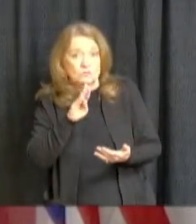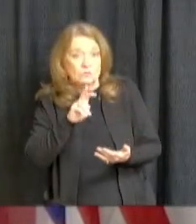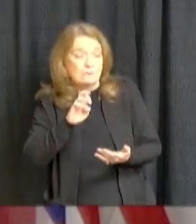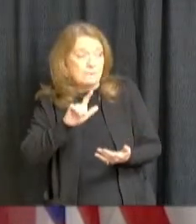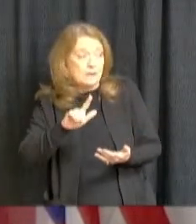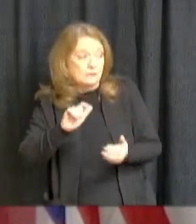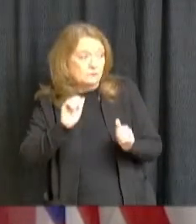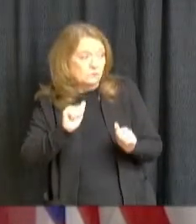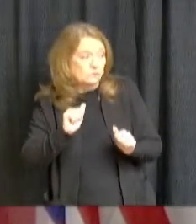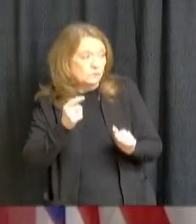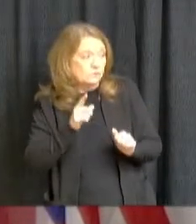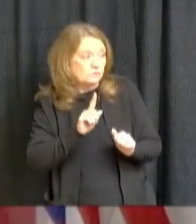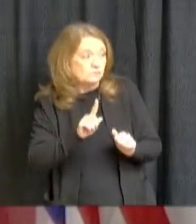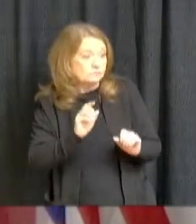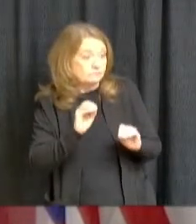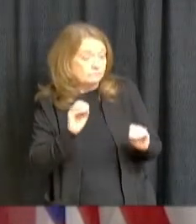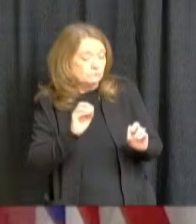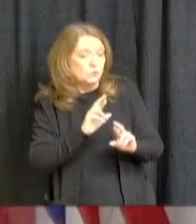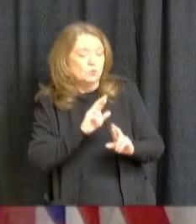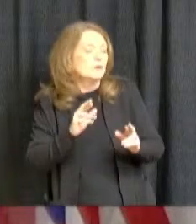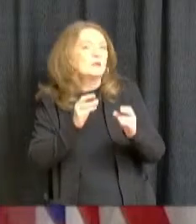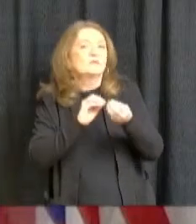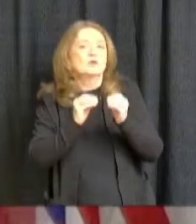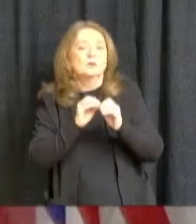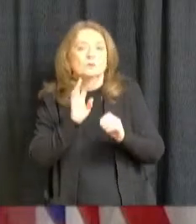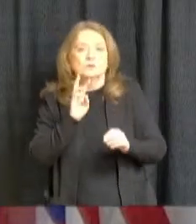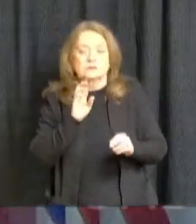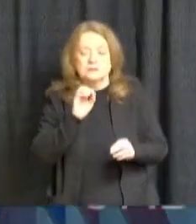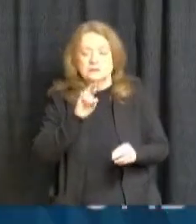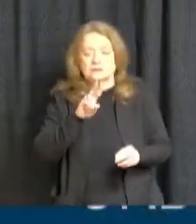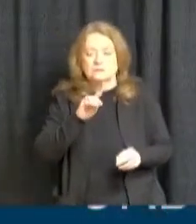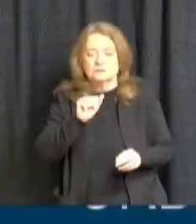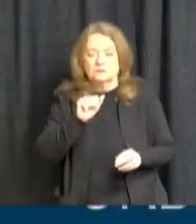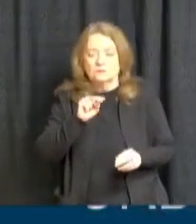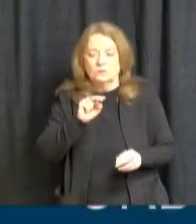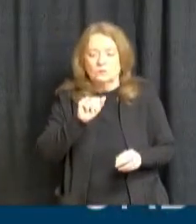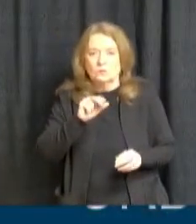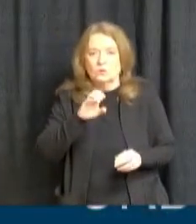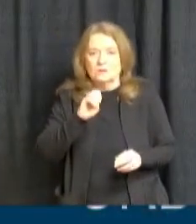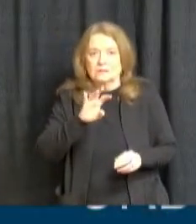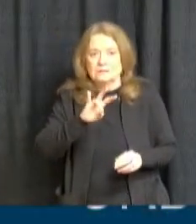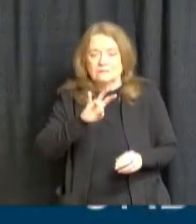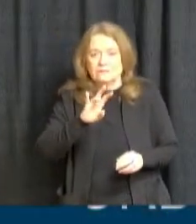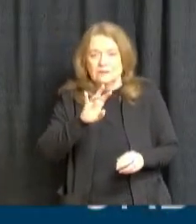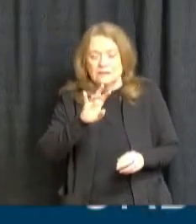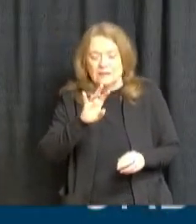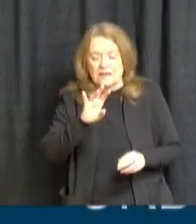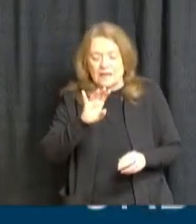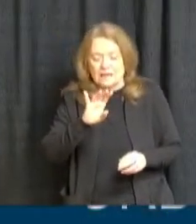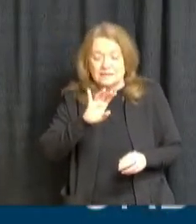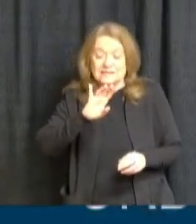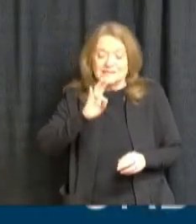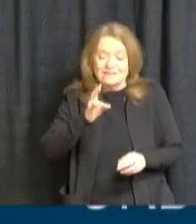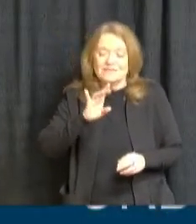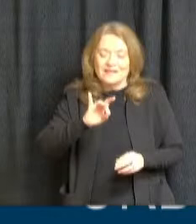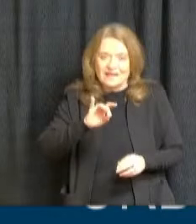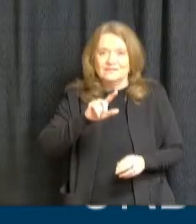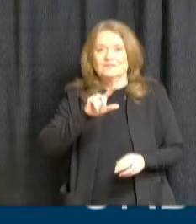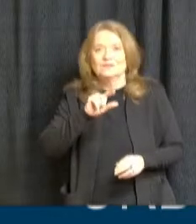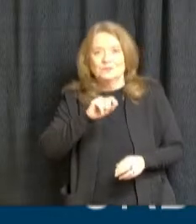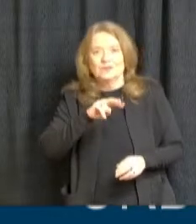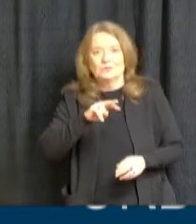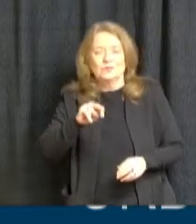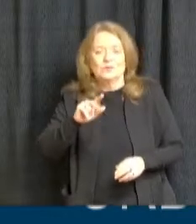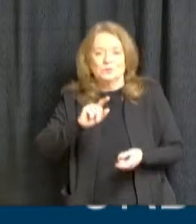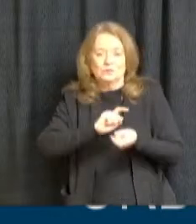up. Seeing none, we're ready for item 6, ordinance 78, 2022-23, amending the zoning ordinance and map